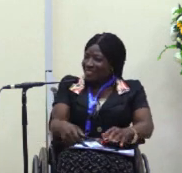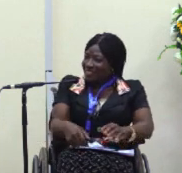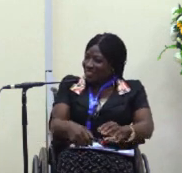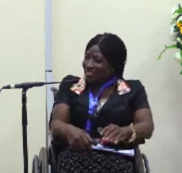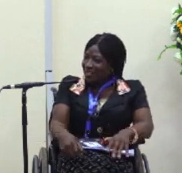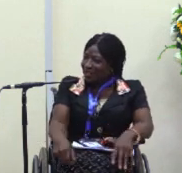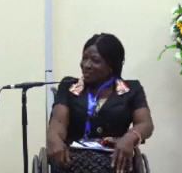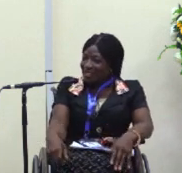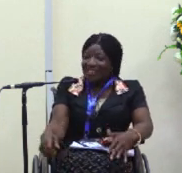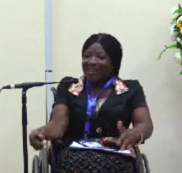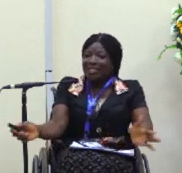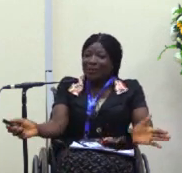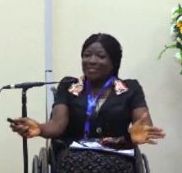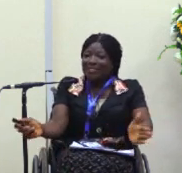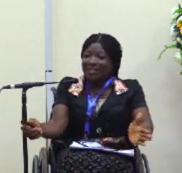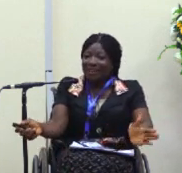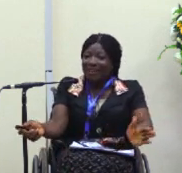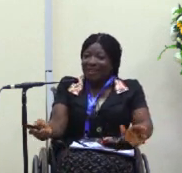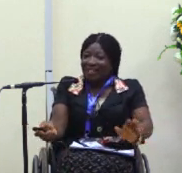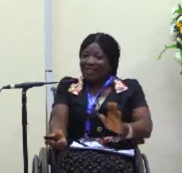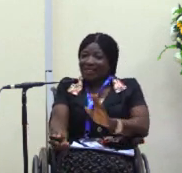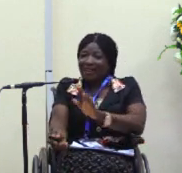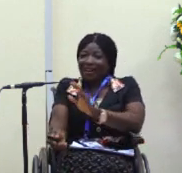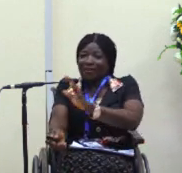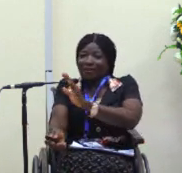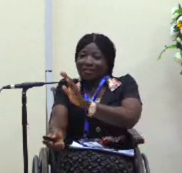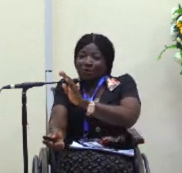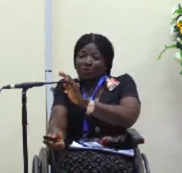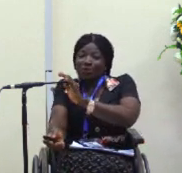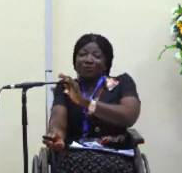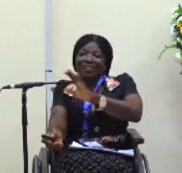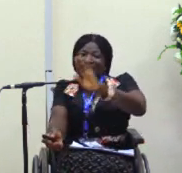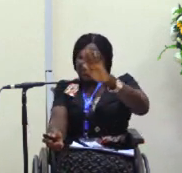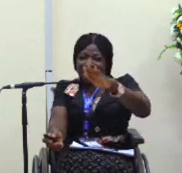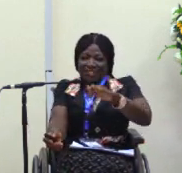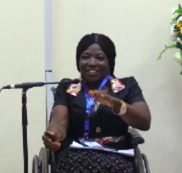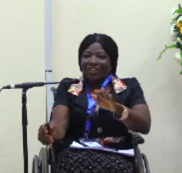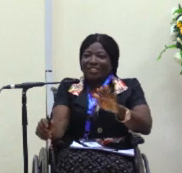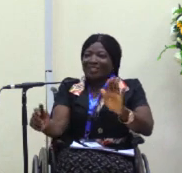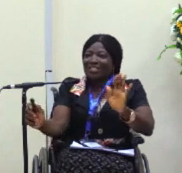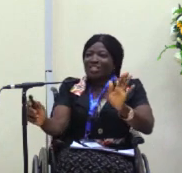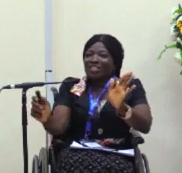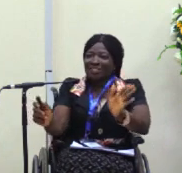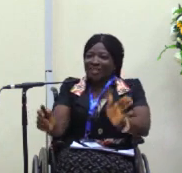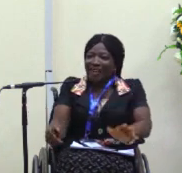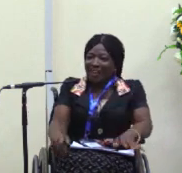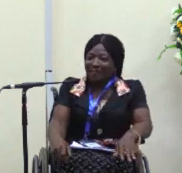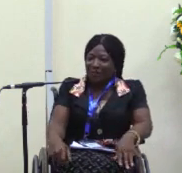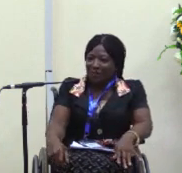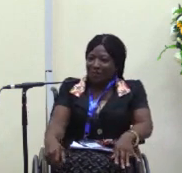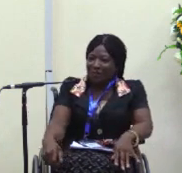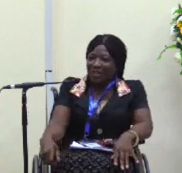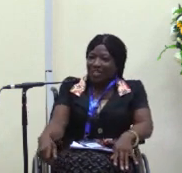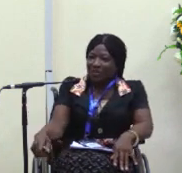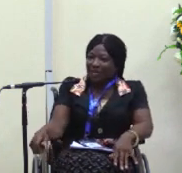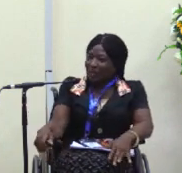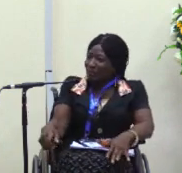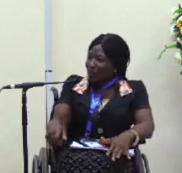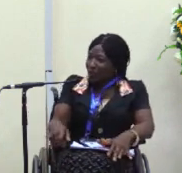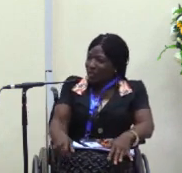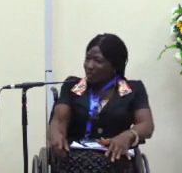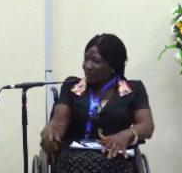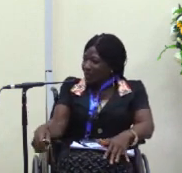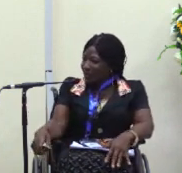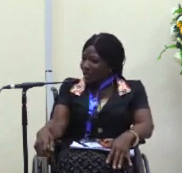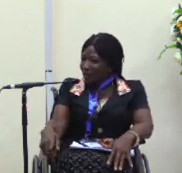to turn to the experts here. They are going to put flesh on the sketch that I have given you. So help